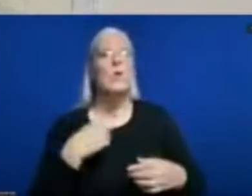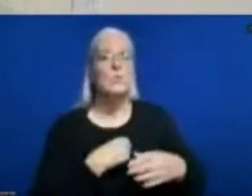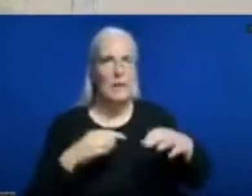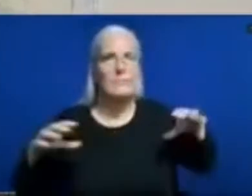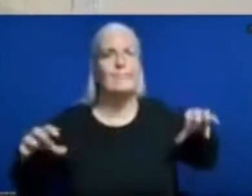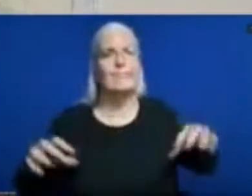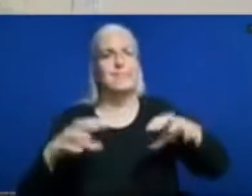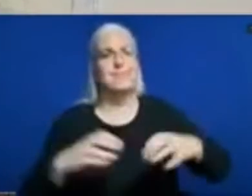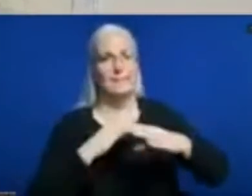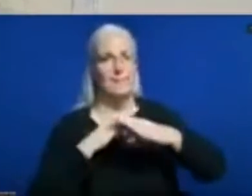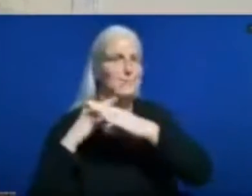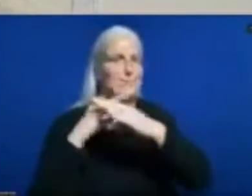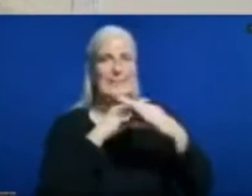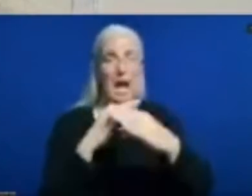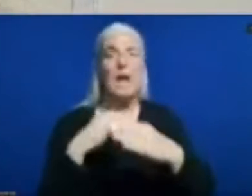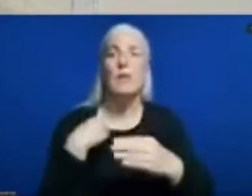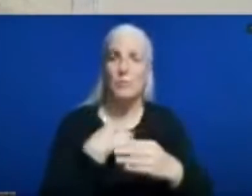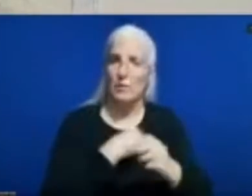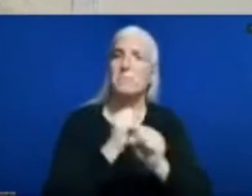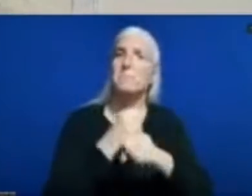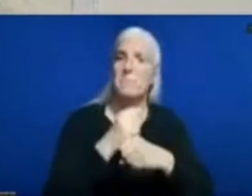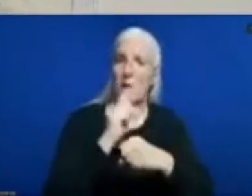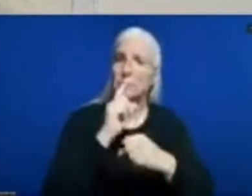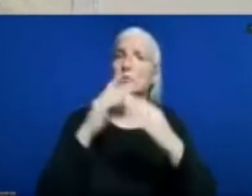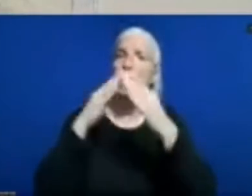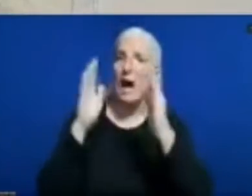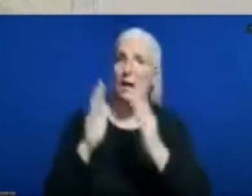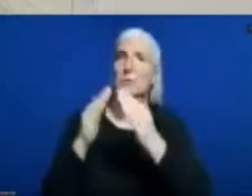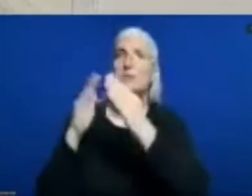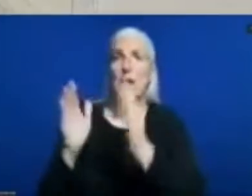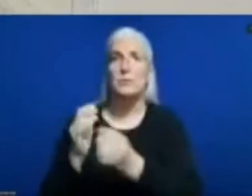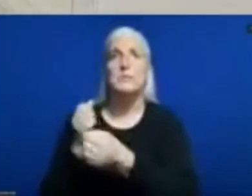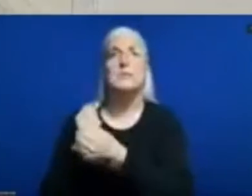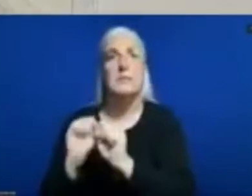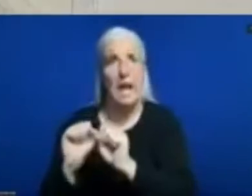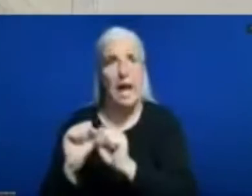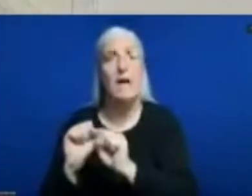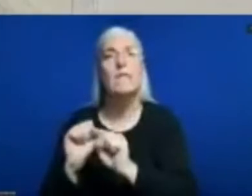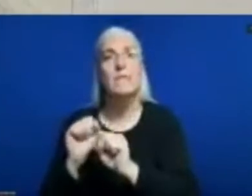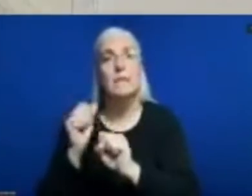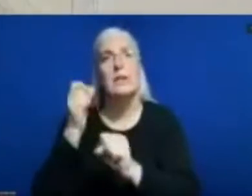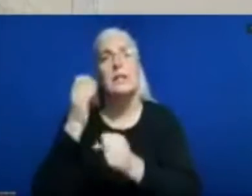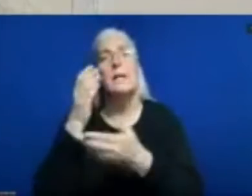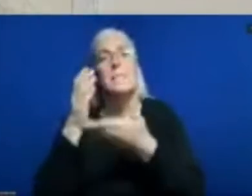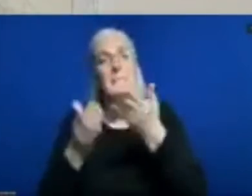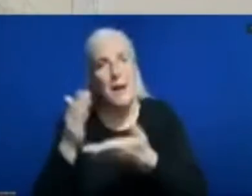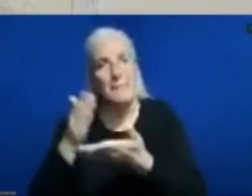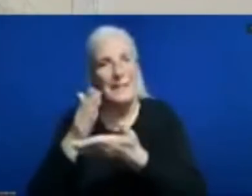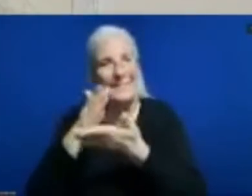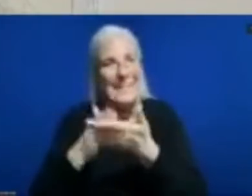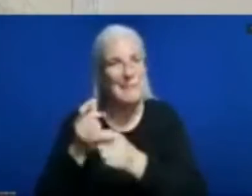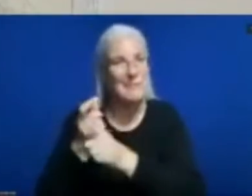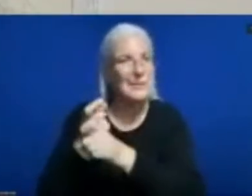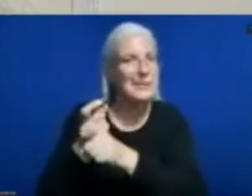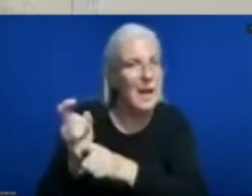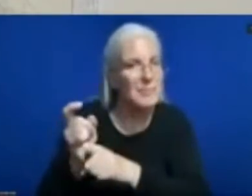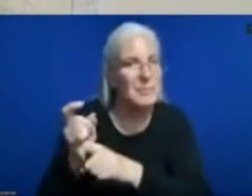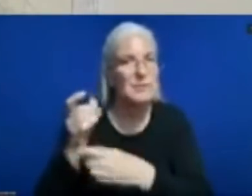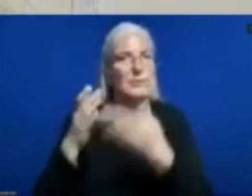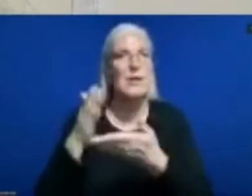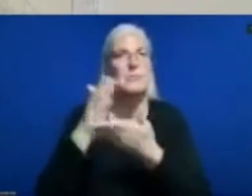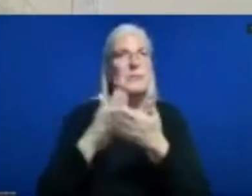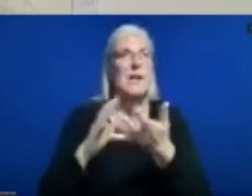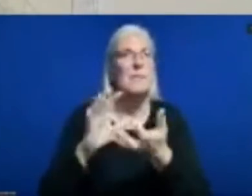Believe there may have been some loss, but for the most part, we're able to protect and defend and save